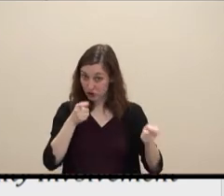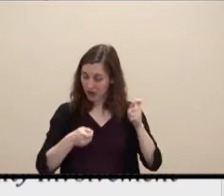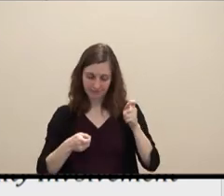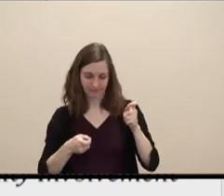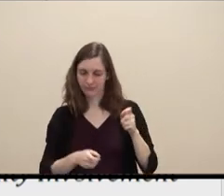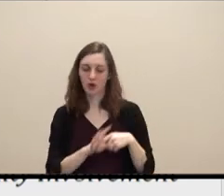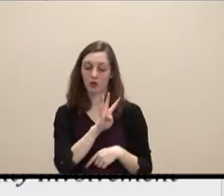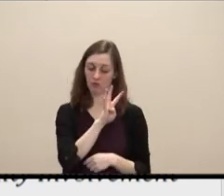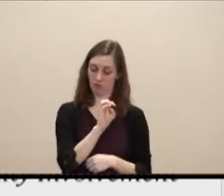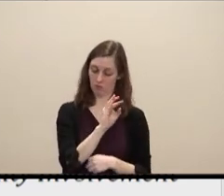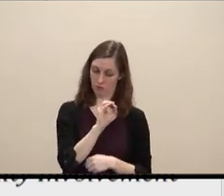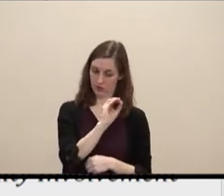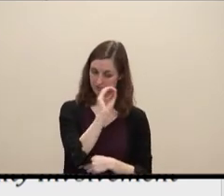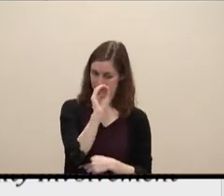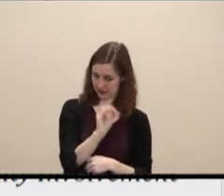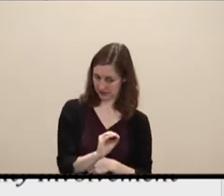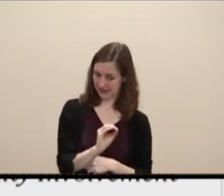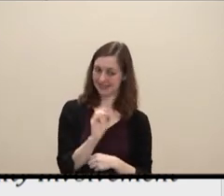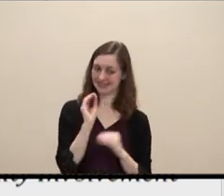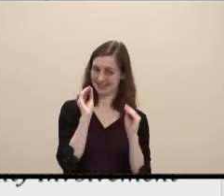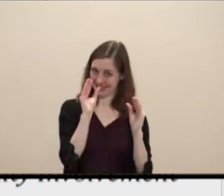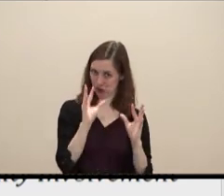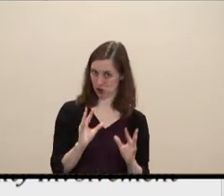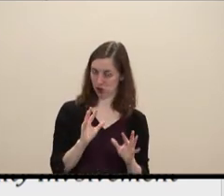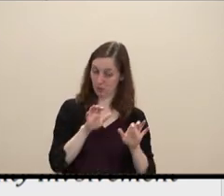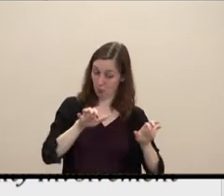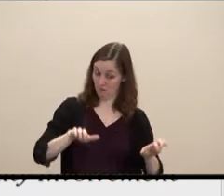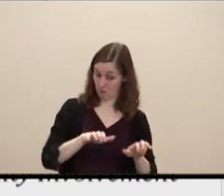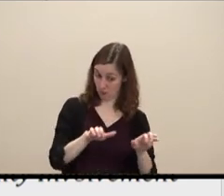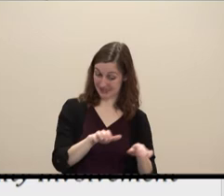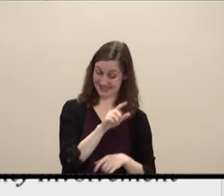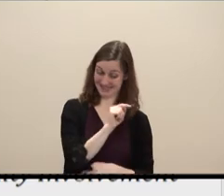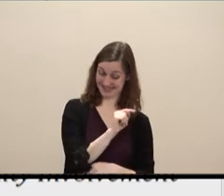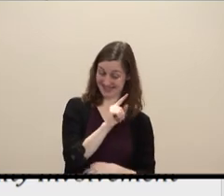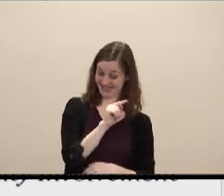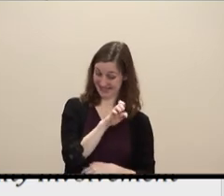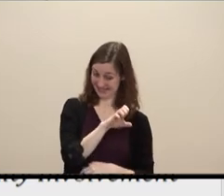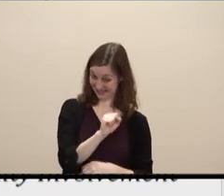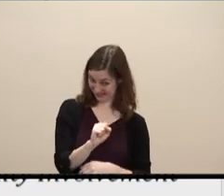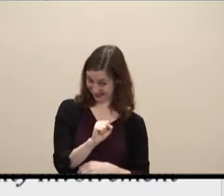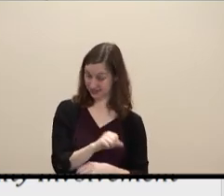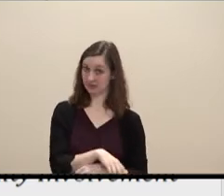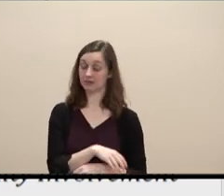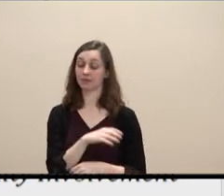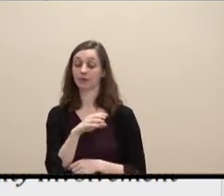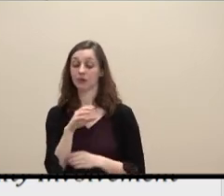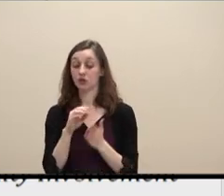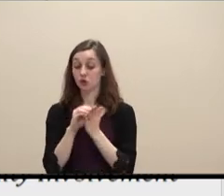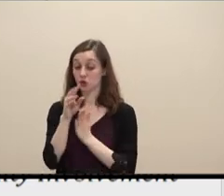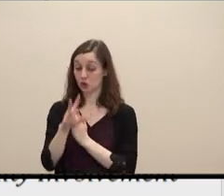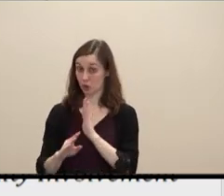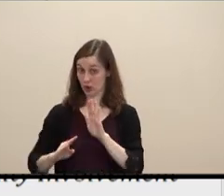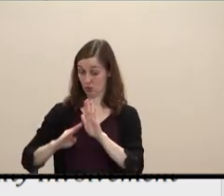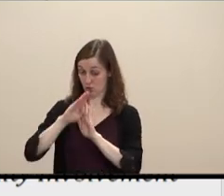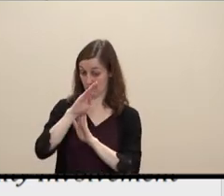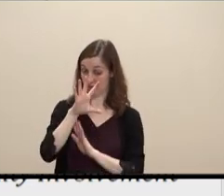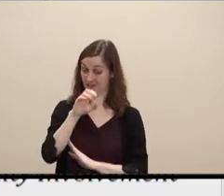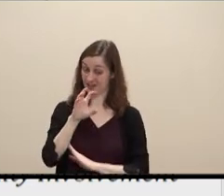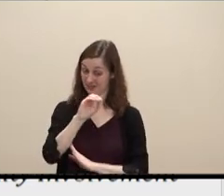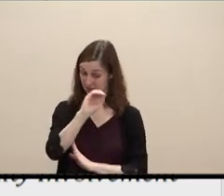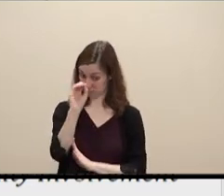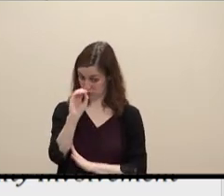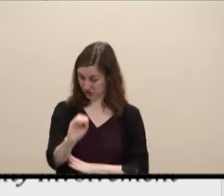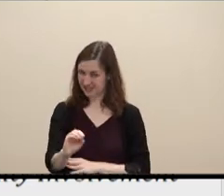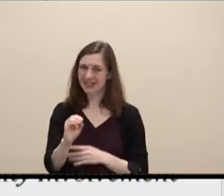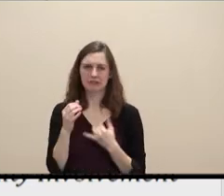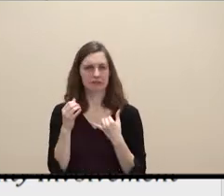it's 40% teacher performance, which is the T-test as the measure, and student growth is 50%. We are going to continue to